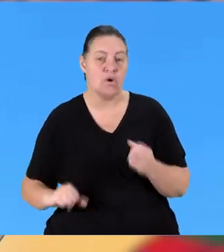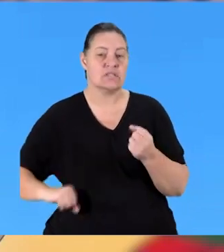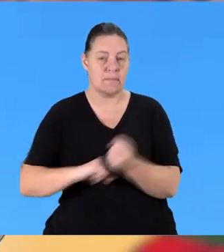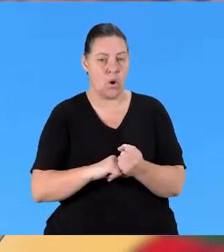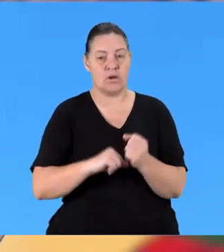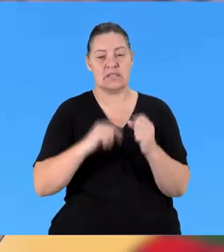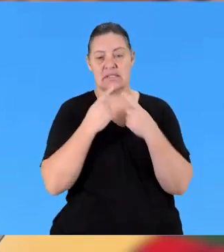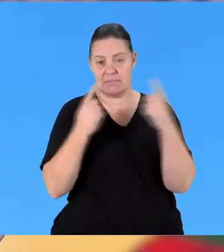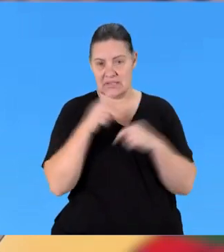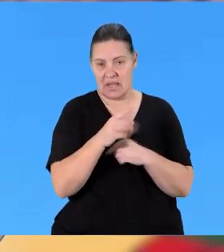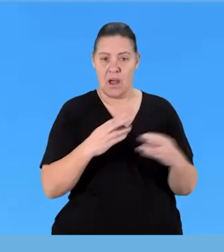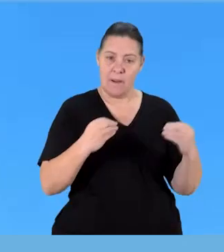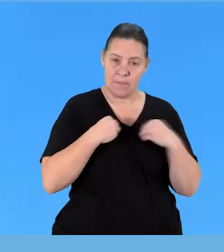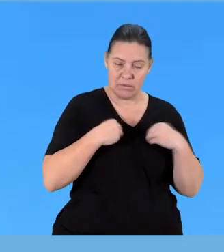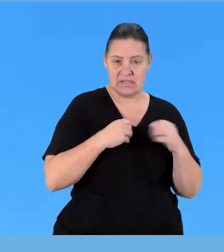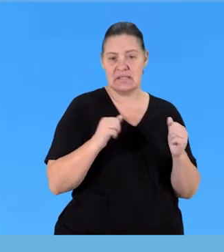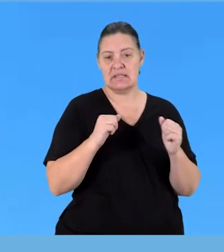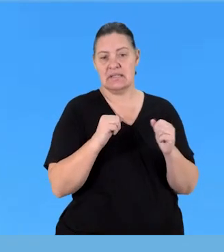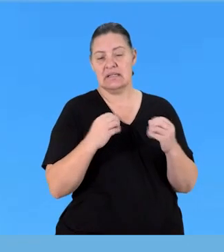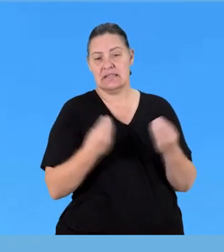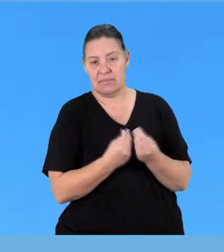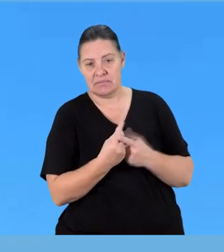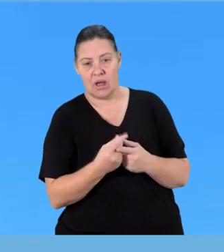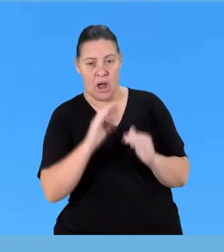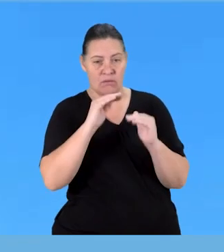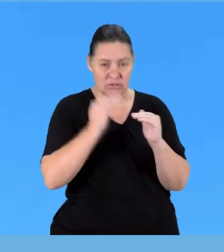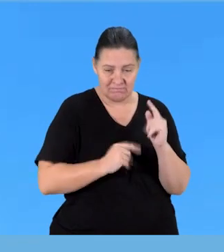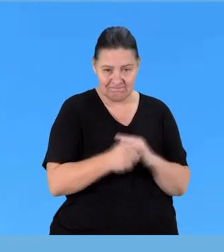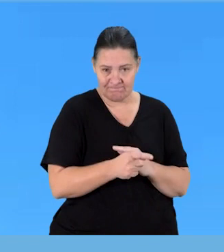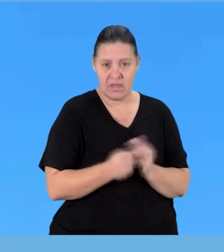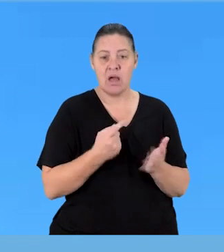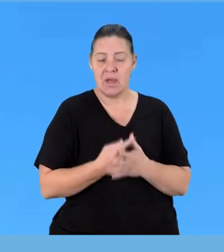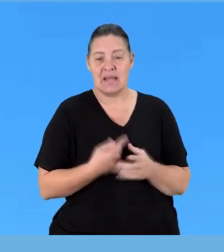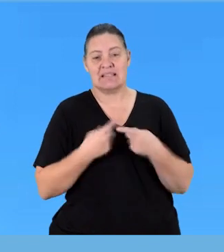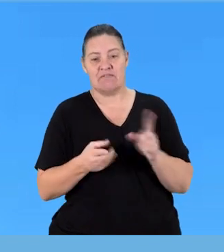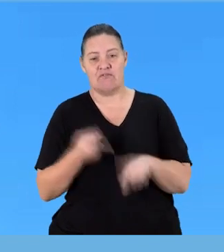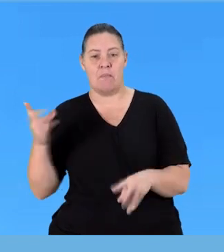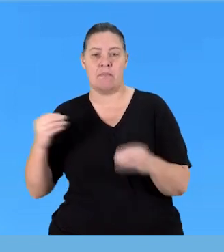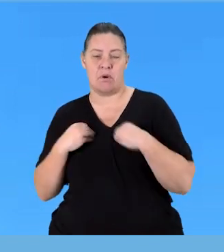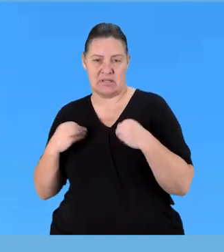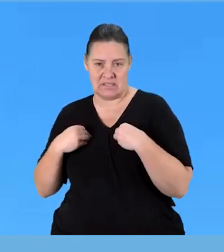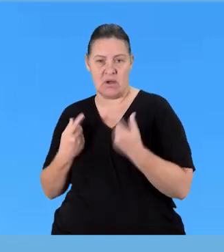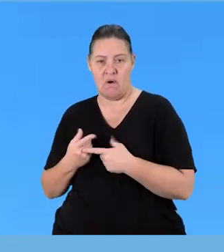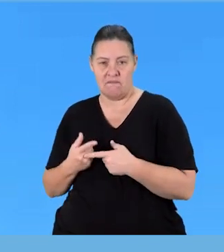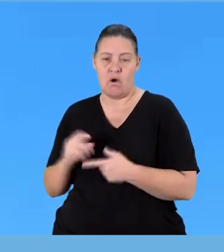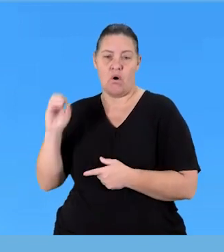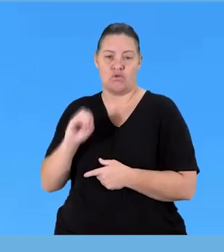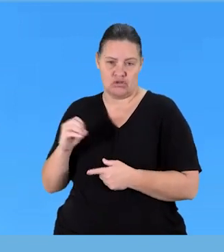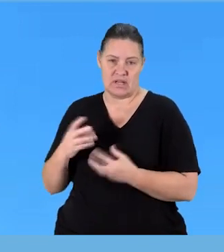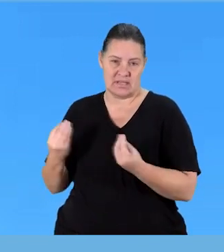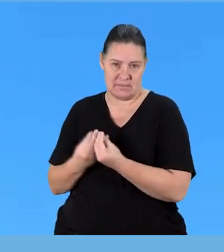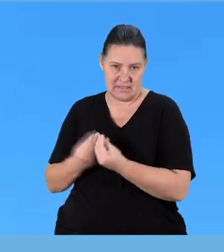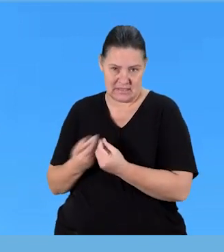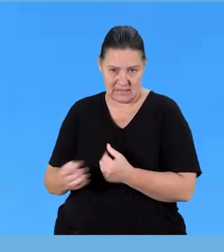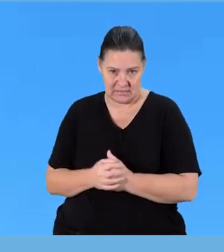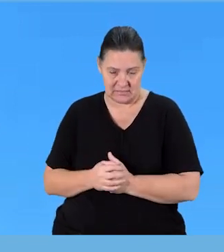which supports our statement that the properties of the substances produced in a chemical reaction differs from the properties of the